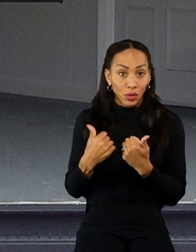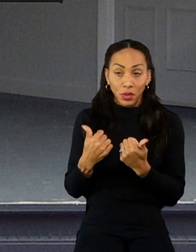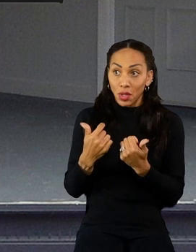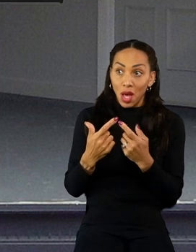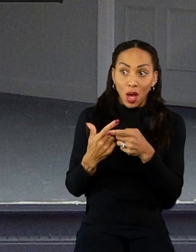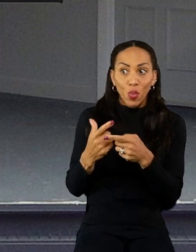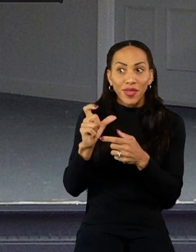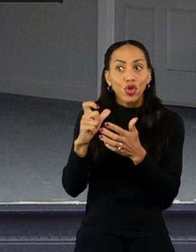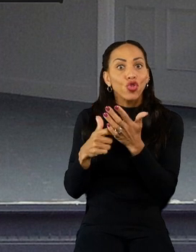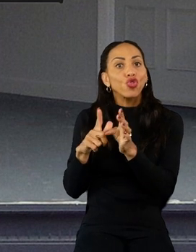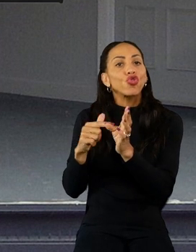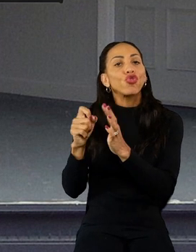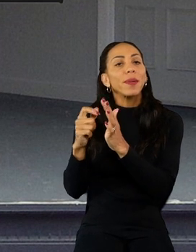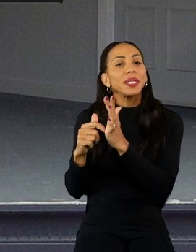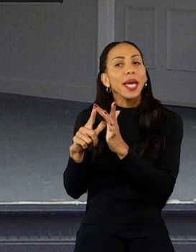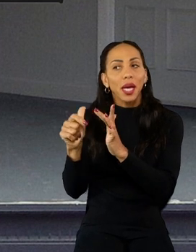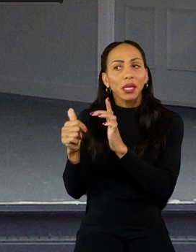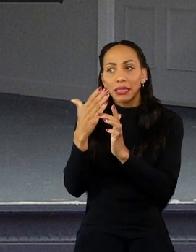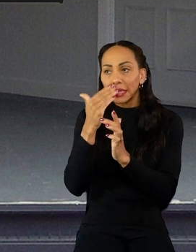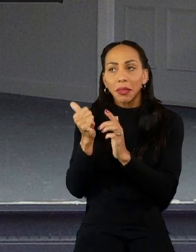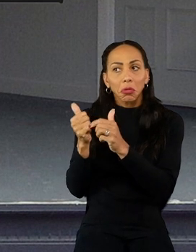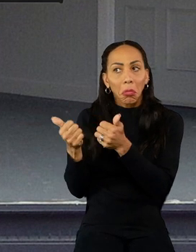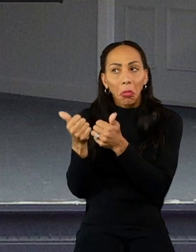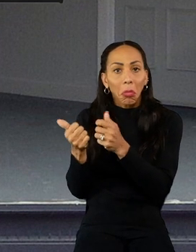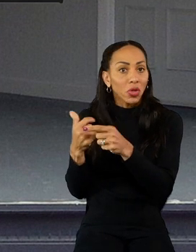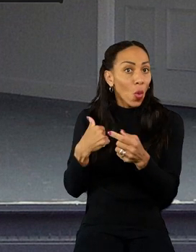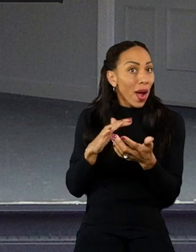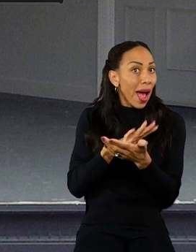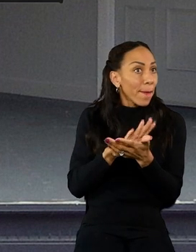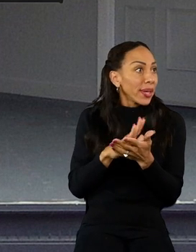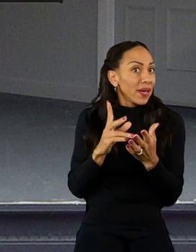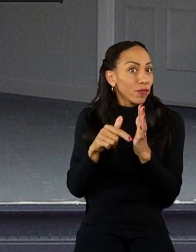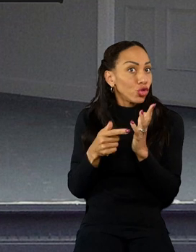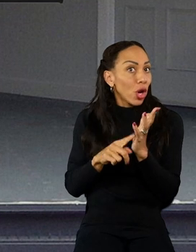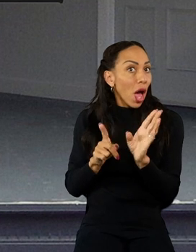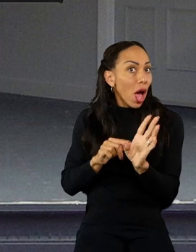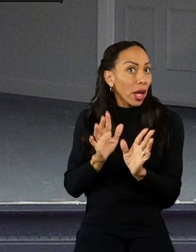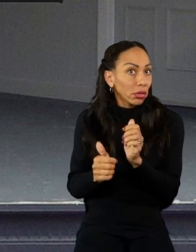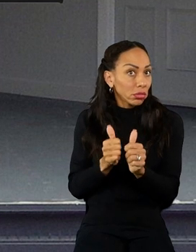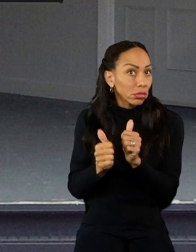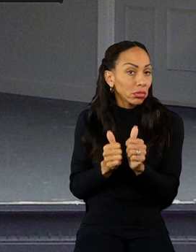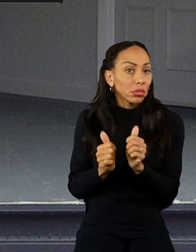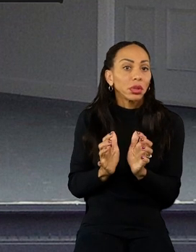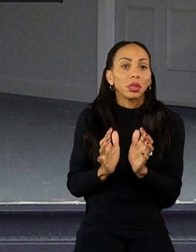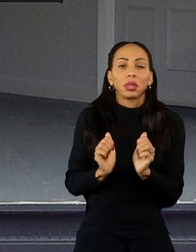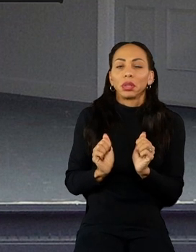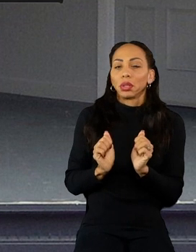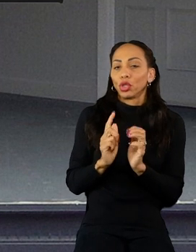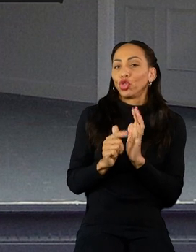for me too. And in terms of anything that Cryptic want to do, we haven't actually nailed anything down yet. So we're happy to go with July.